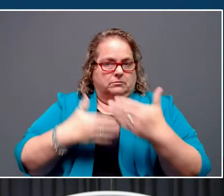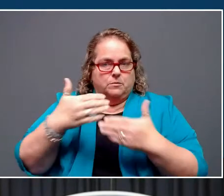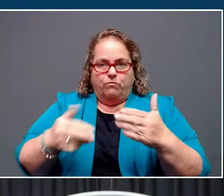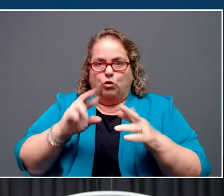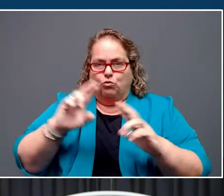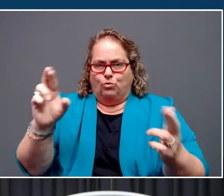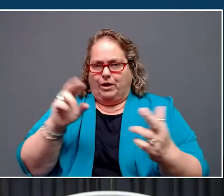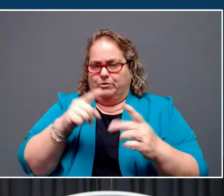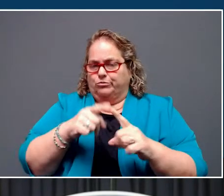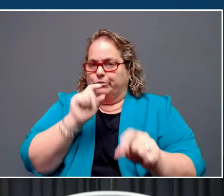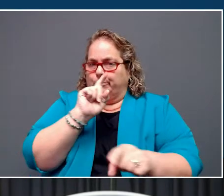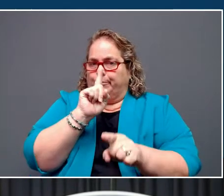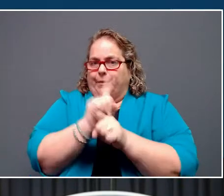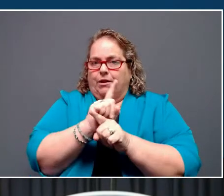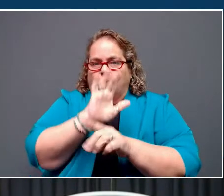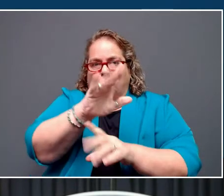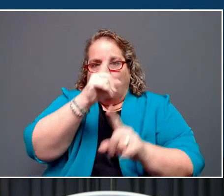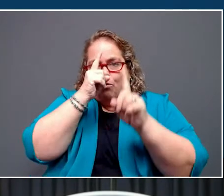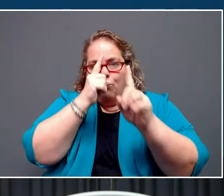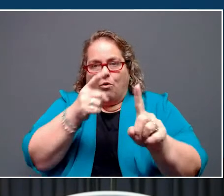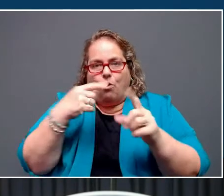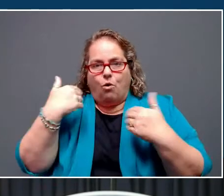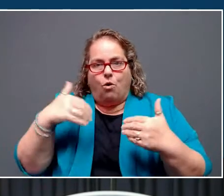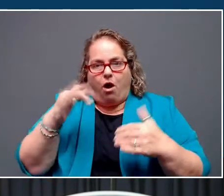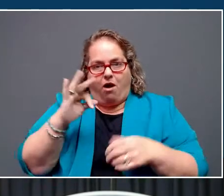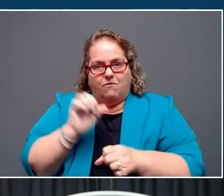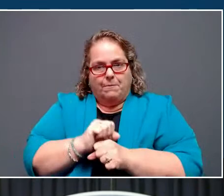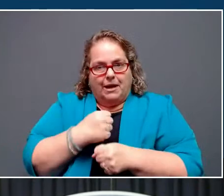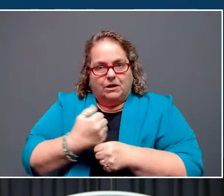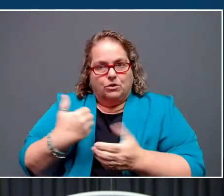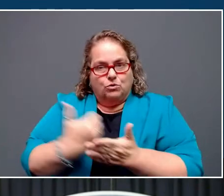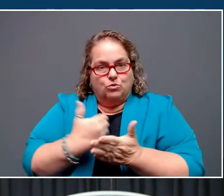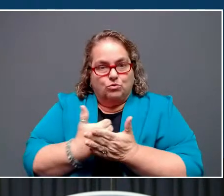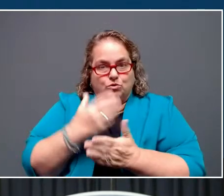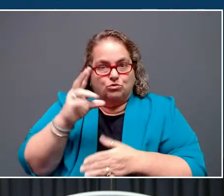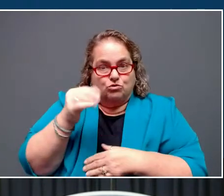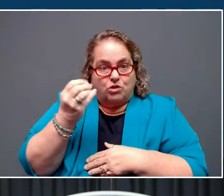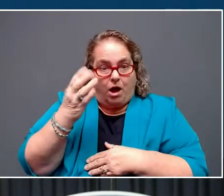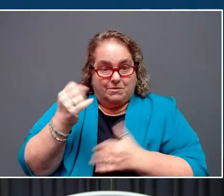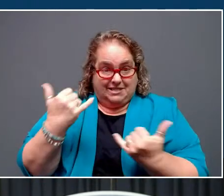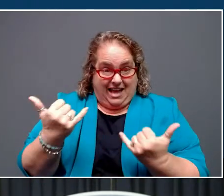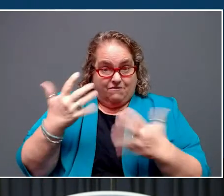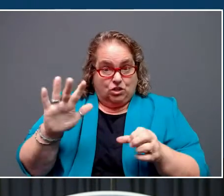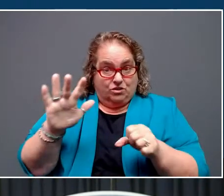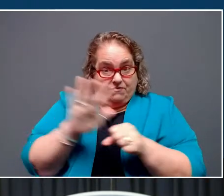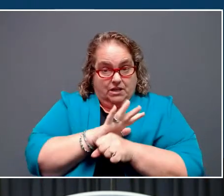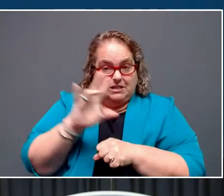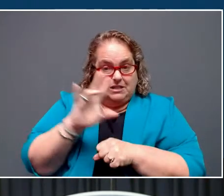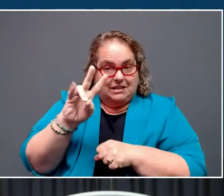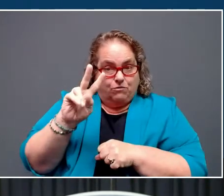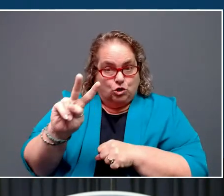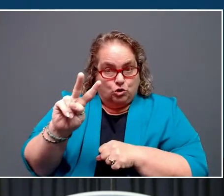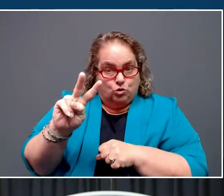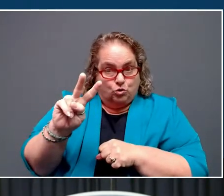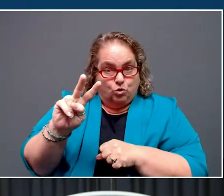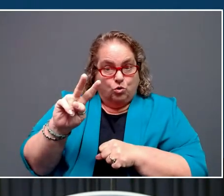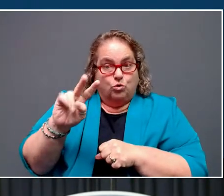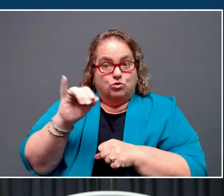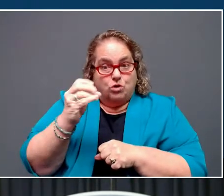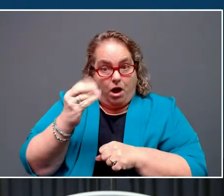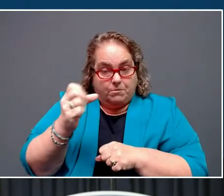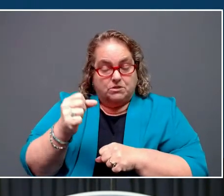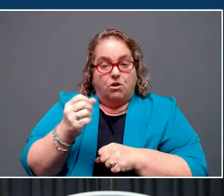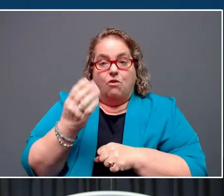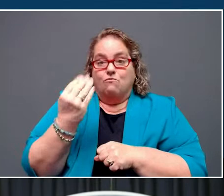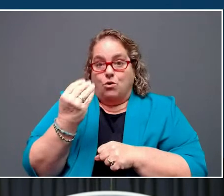creation. Already, they've filled 72 full-time positions, as well as 14 part-time and 229 seasonal